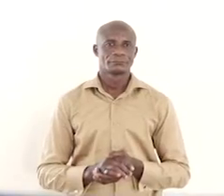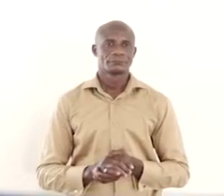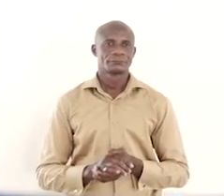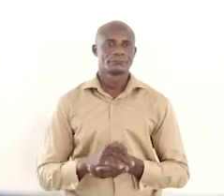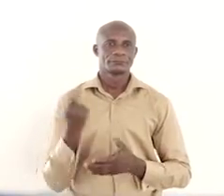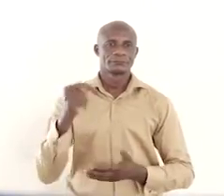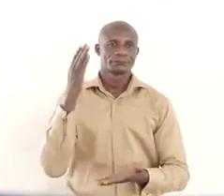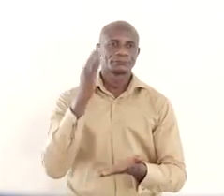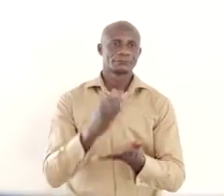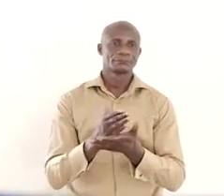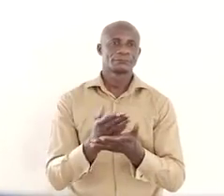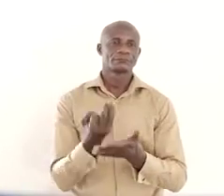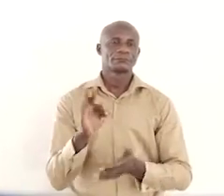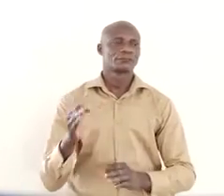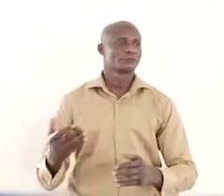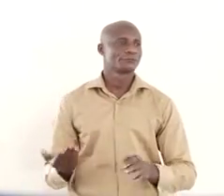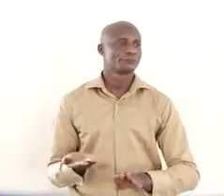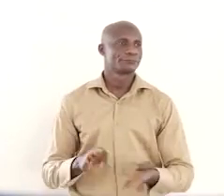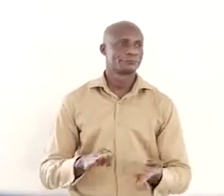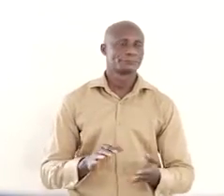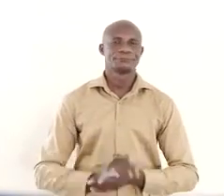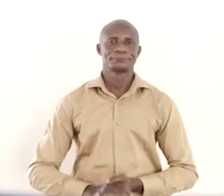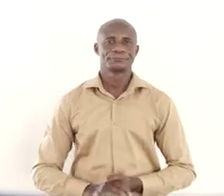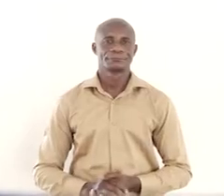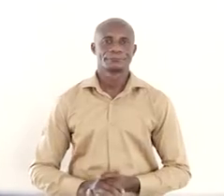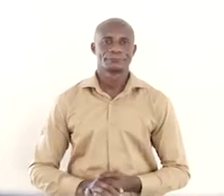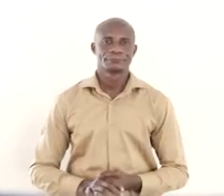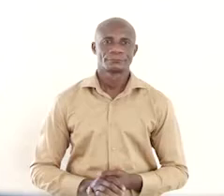the termination of terror.